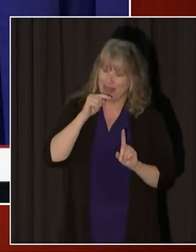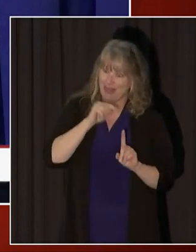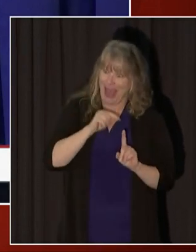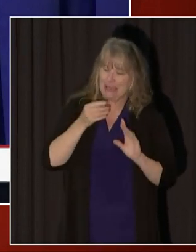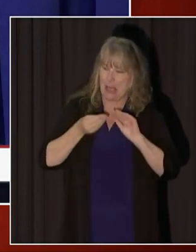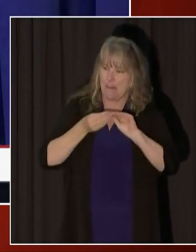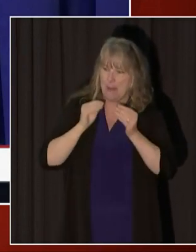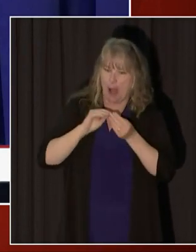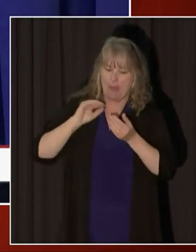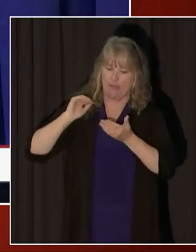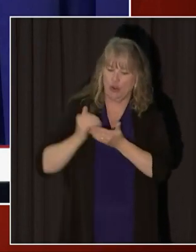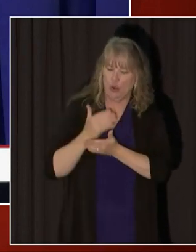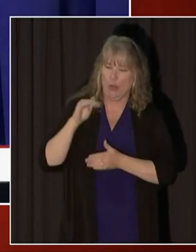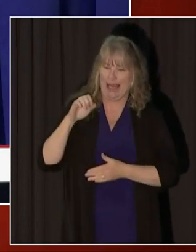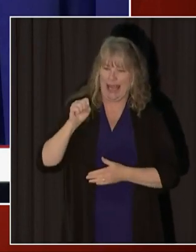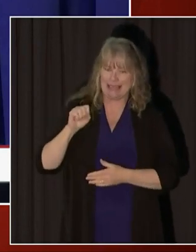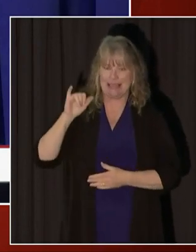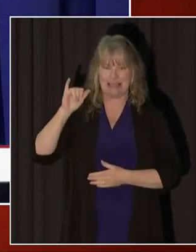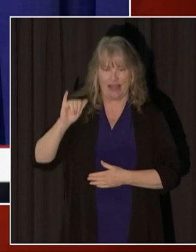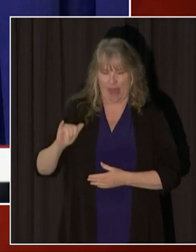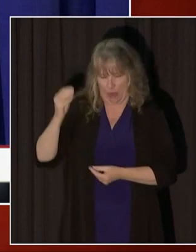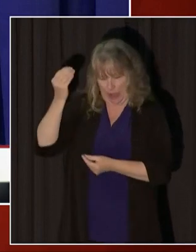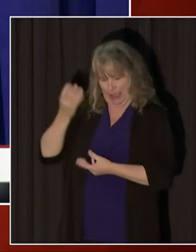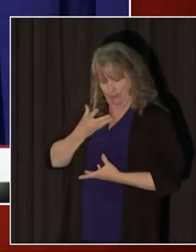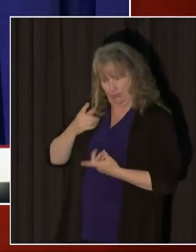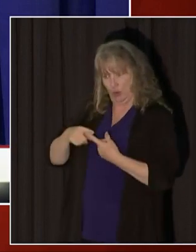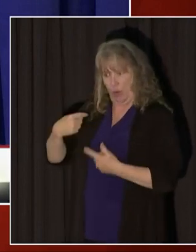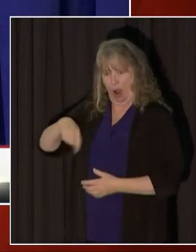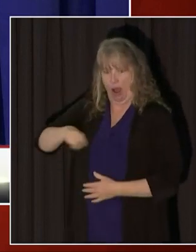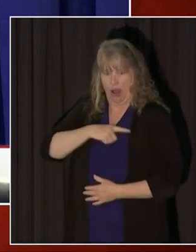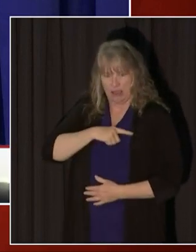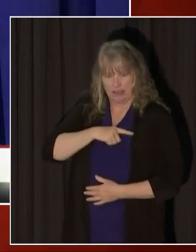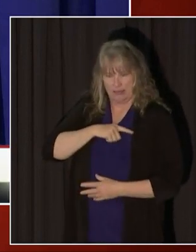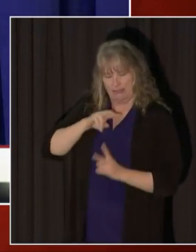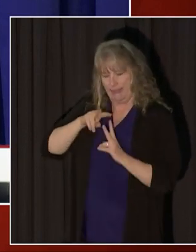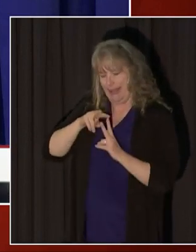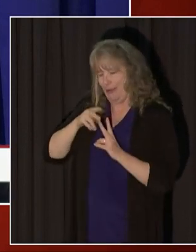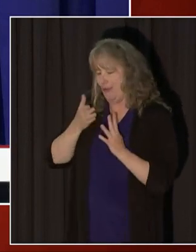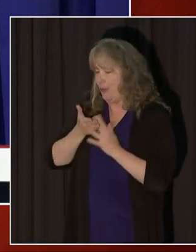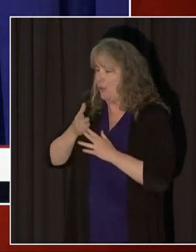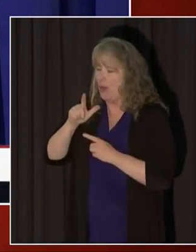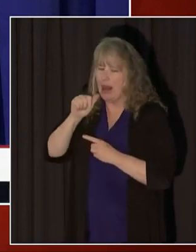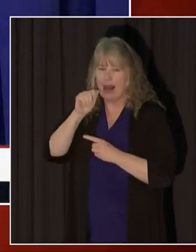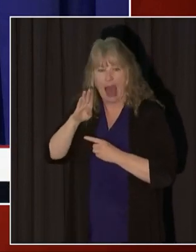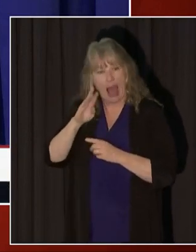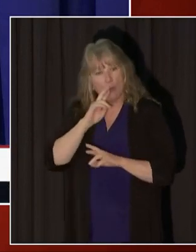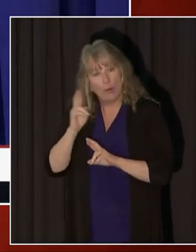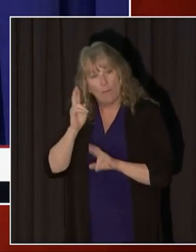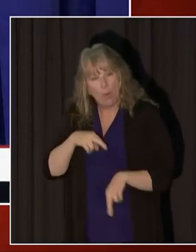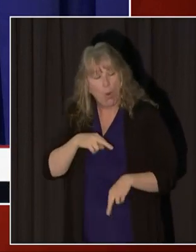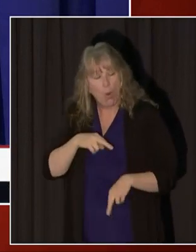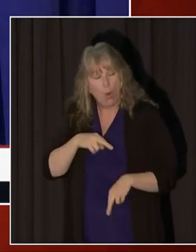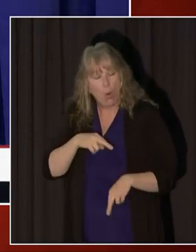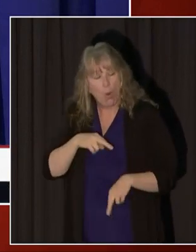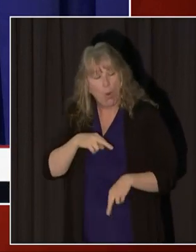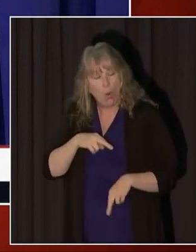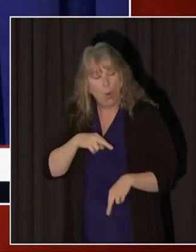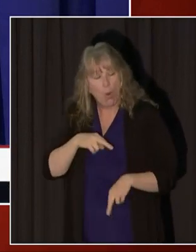new cases that have been reported into us, either by lab reports or by